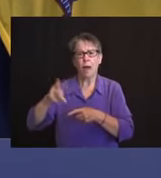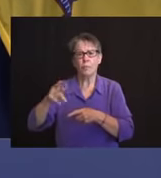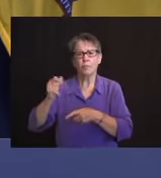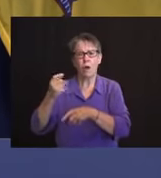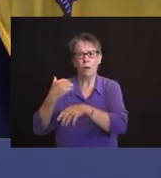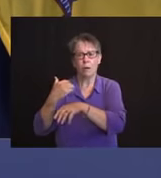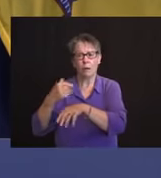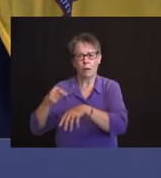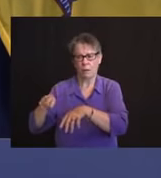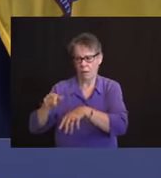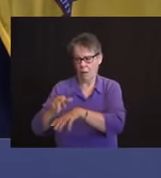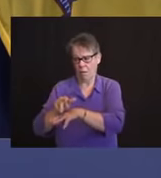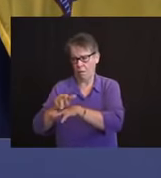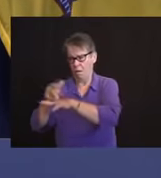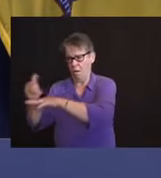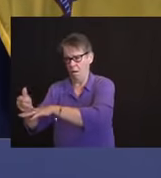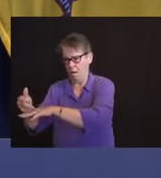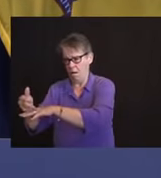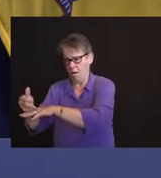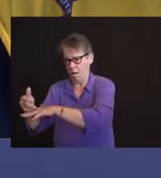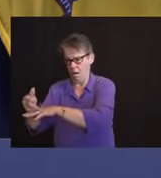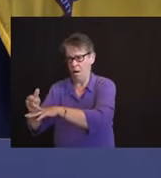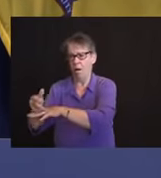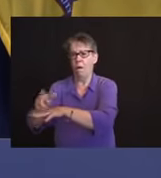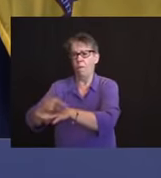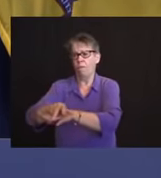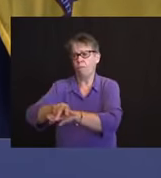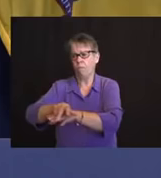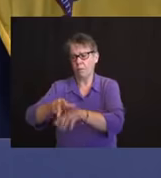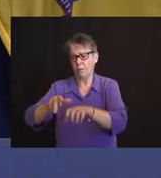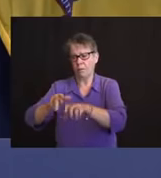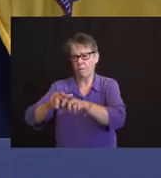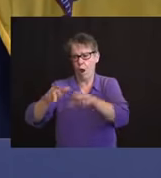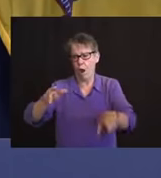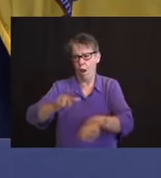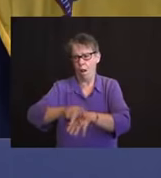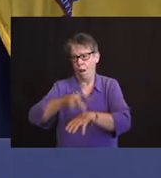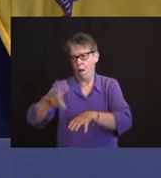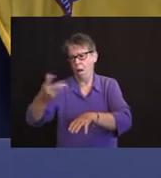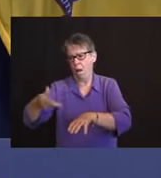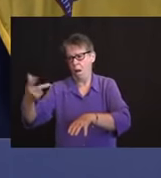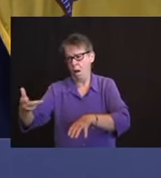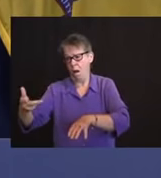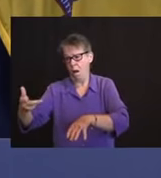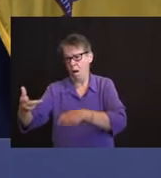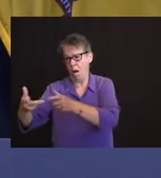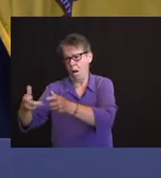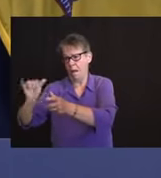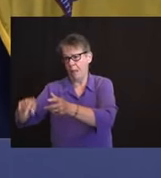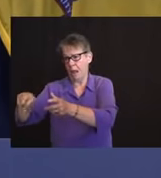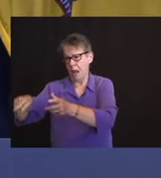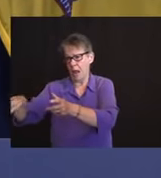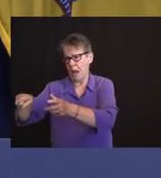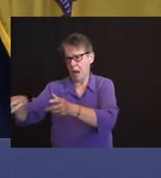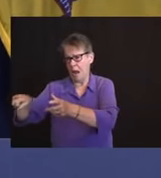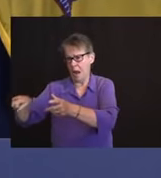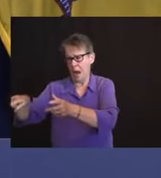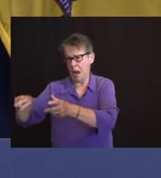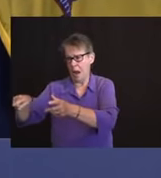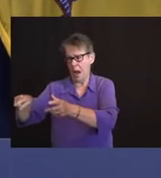second. Tomorrow we will be together at 1 o'clock, same time, same station, as they say. Since we last saw you on Friday, I just have to give this